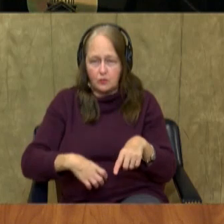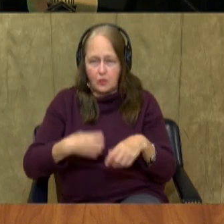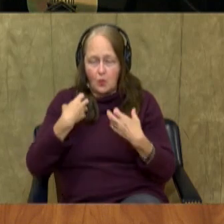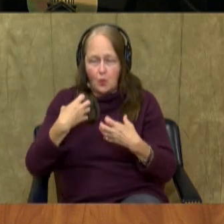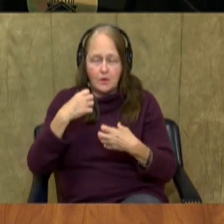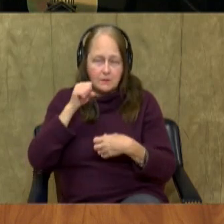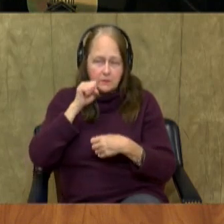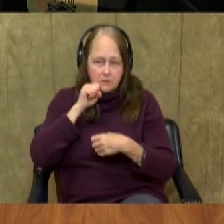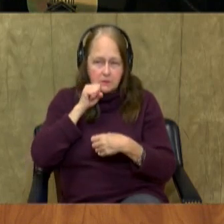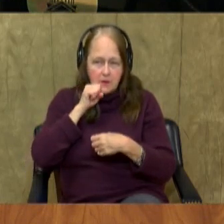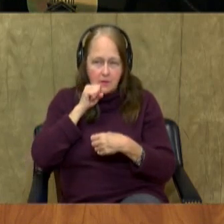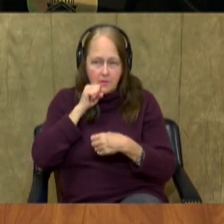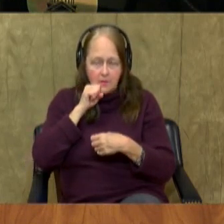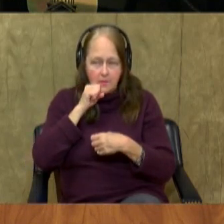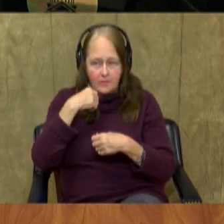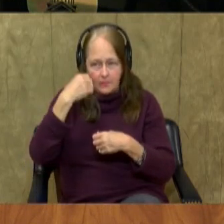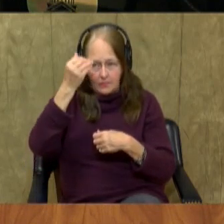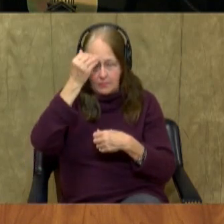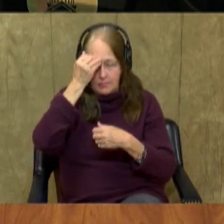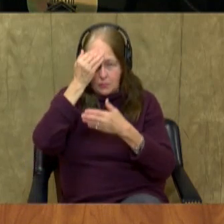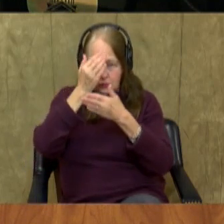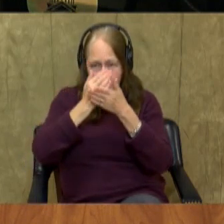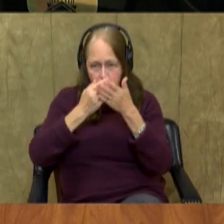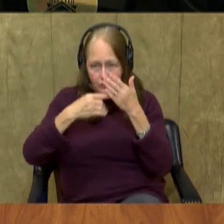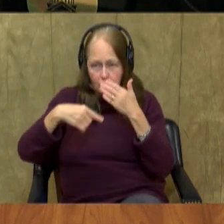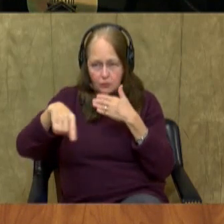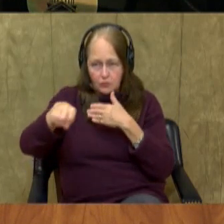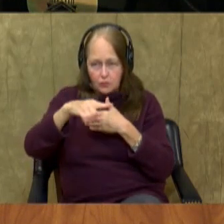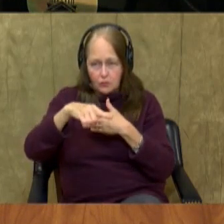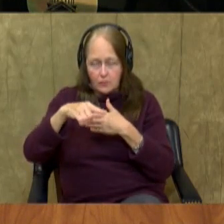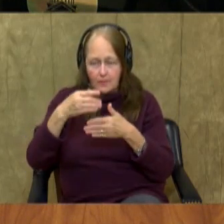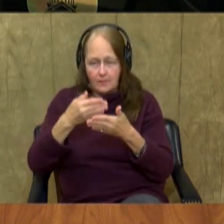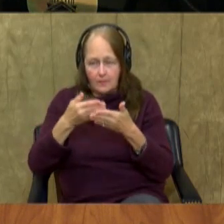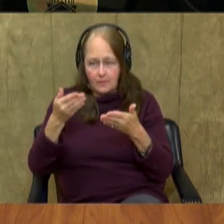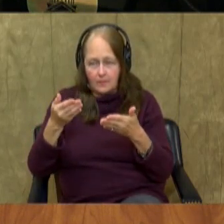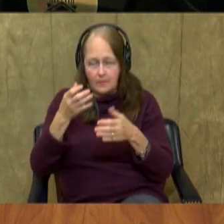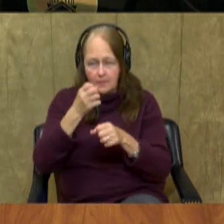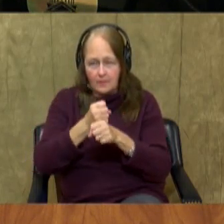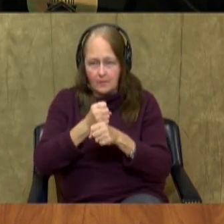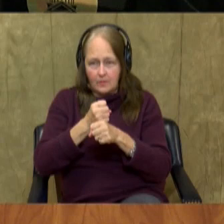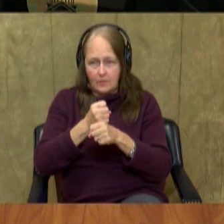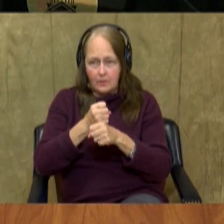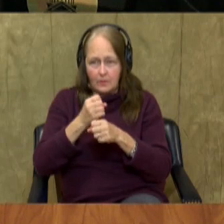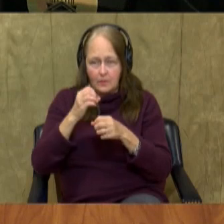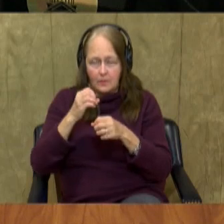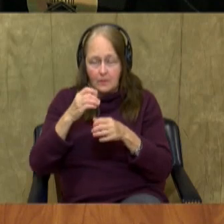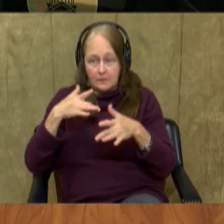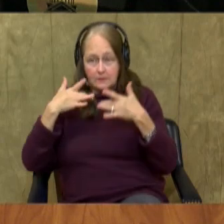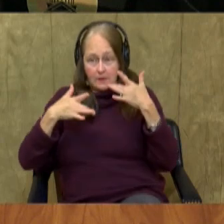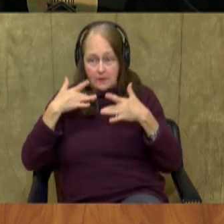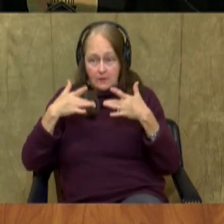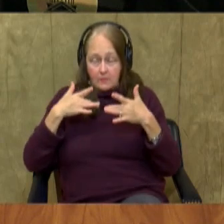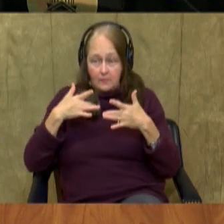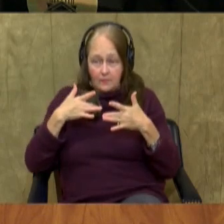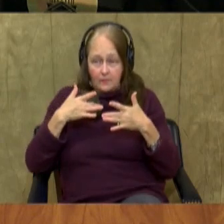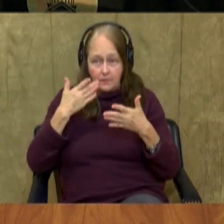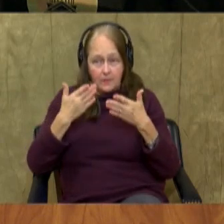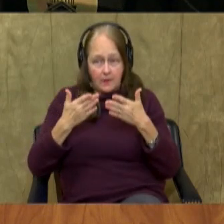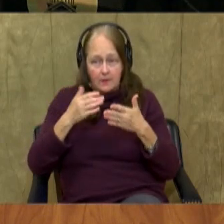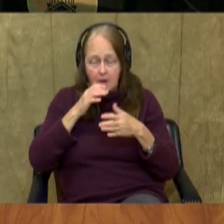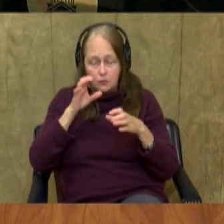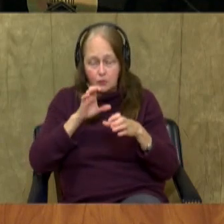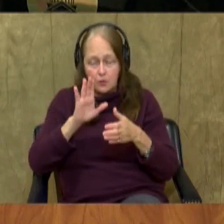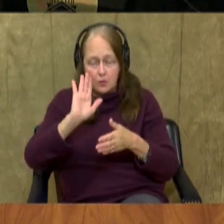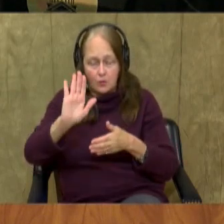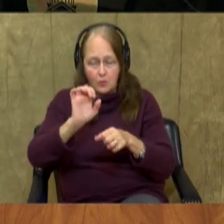I disagree because I know that some of these things get you a little extra excited and you may not do my